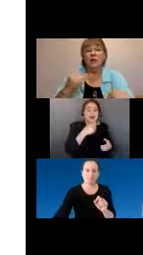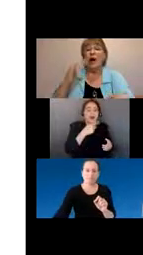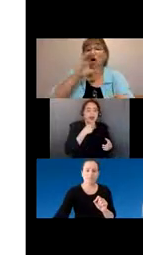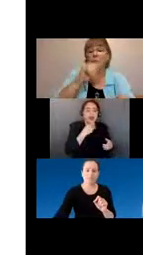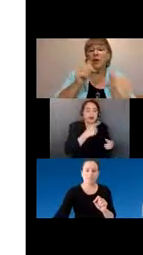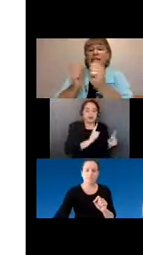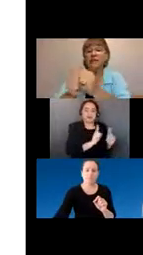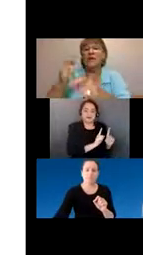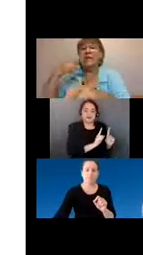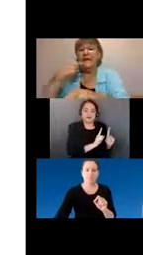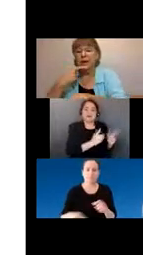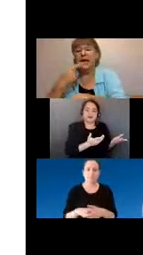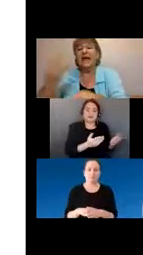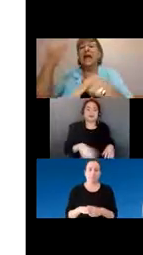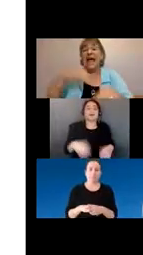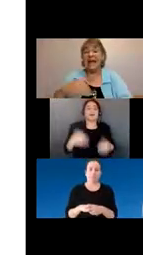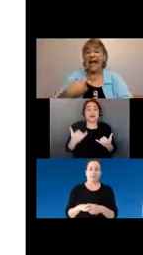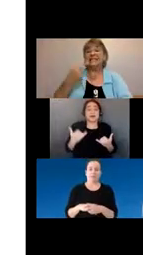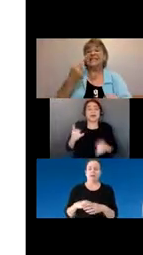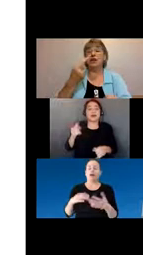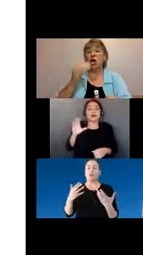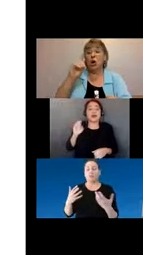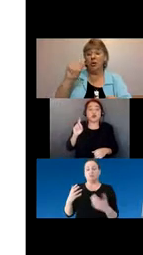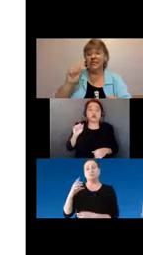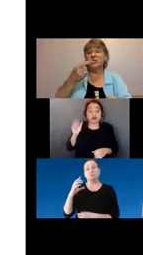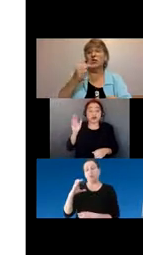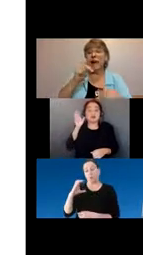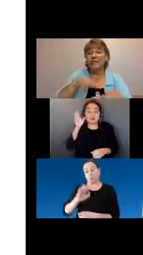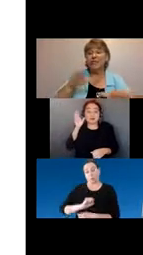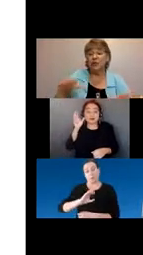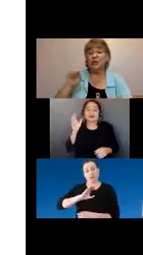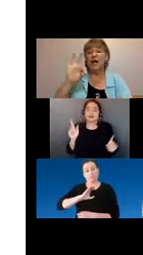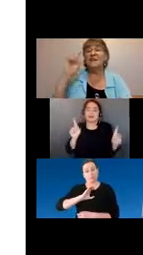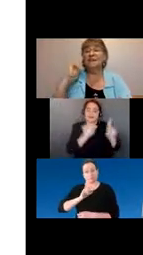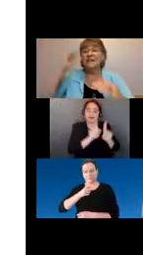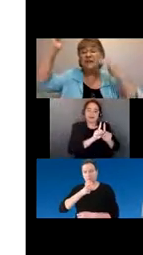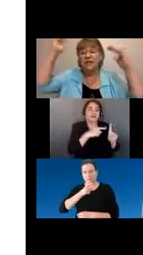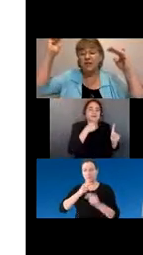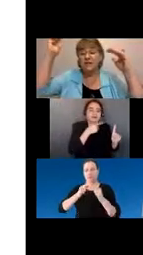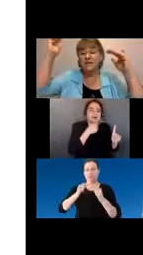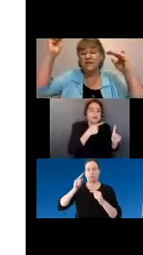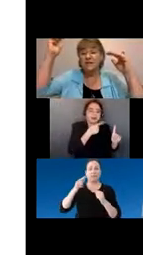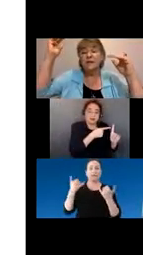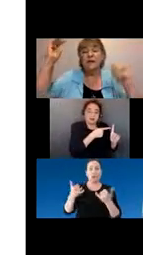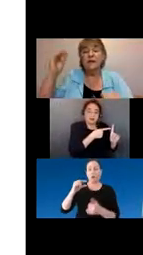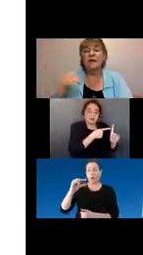So now a CODA is with hearing and has the GODAs, grandchildren of deaf adults.